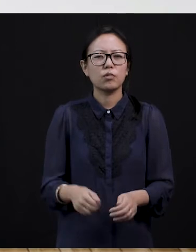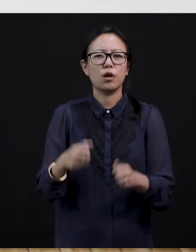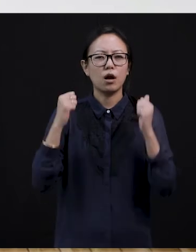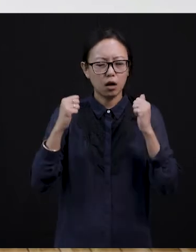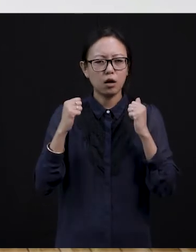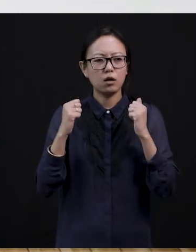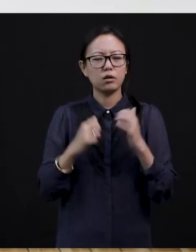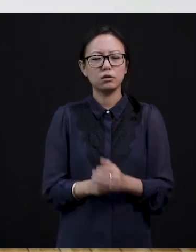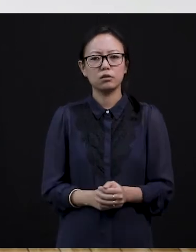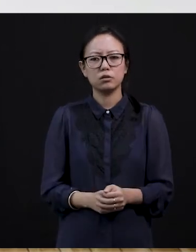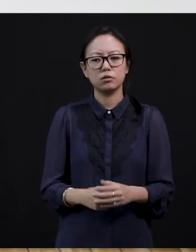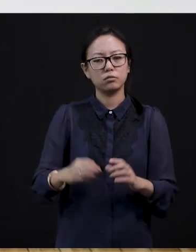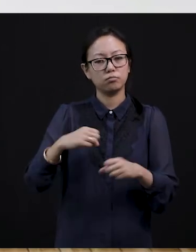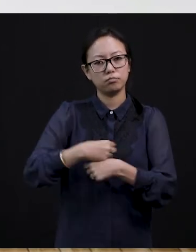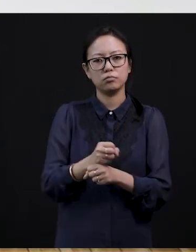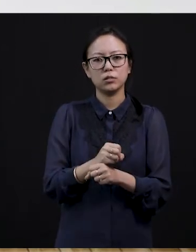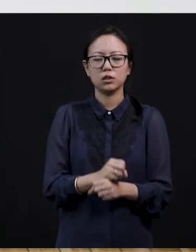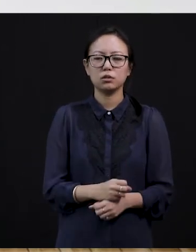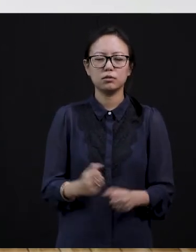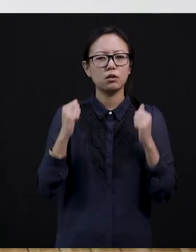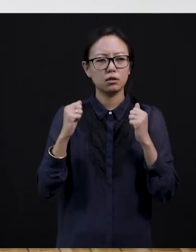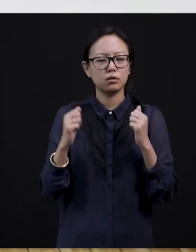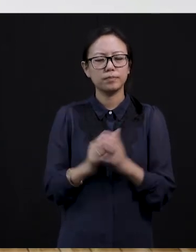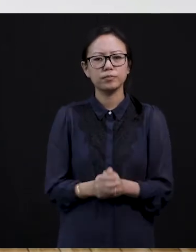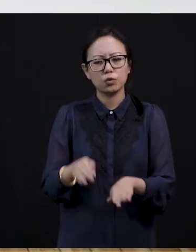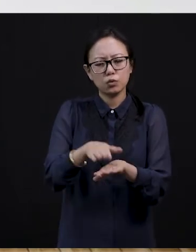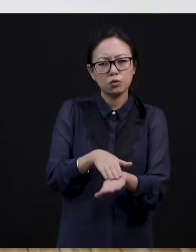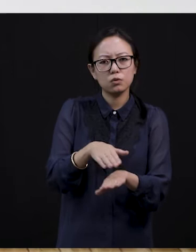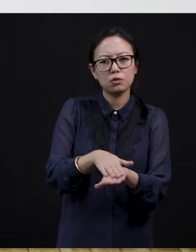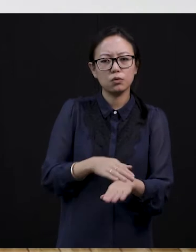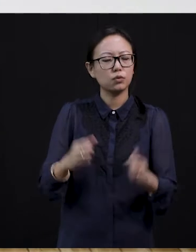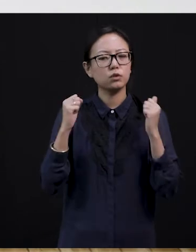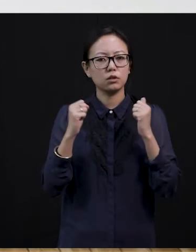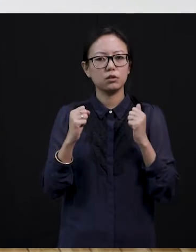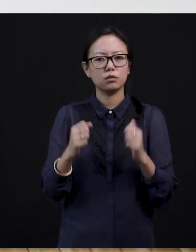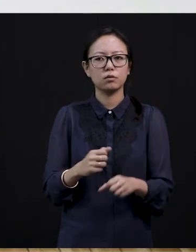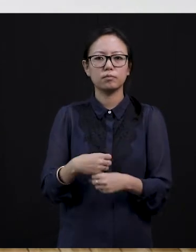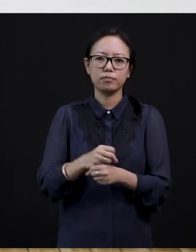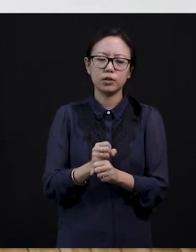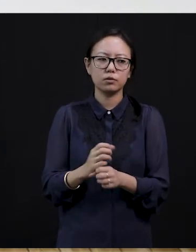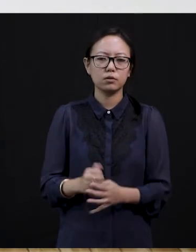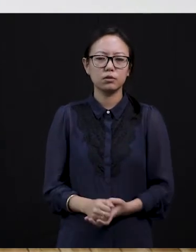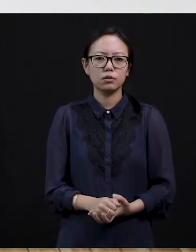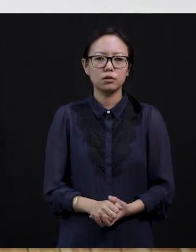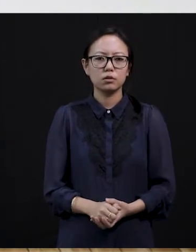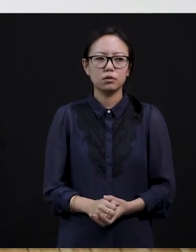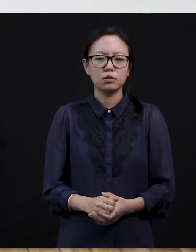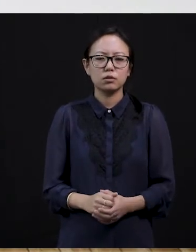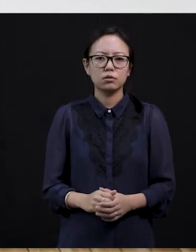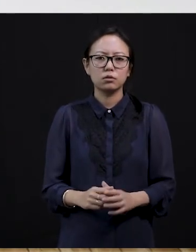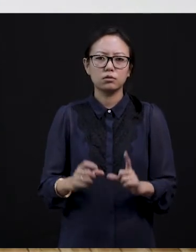first emergence of democratic system, not a fully democratic system, but something to do with